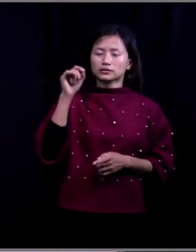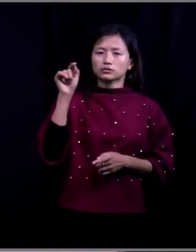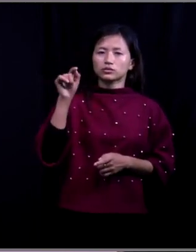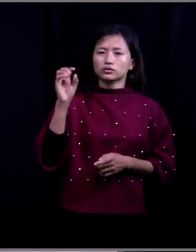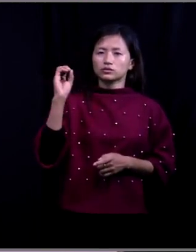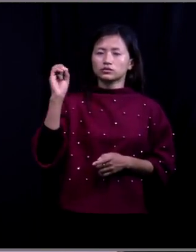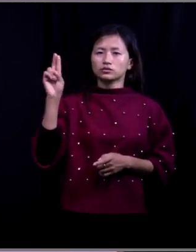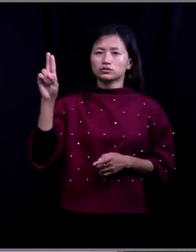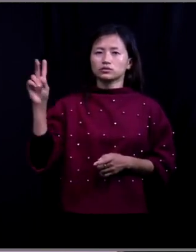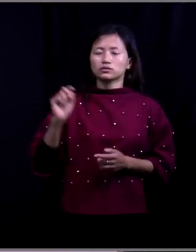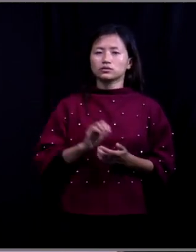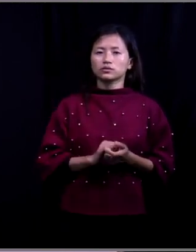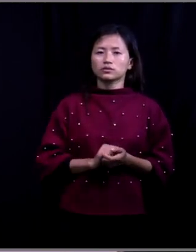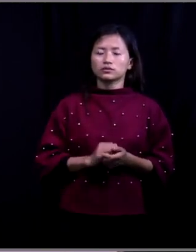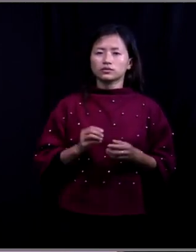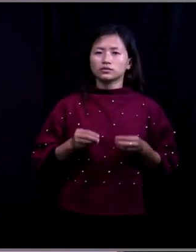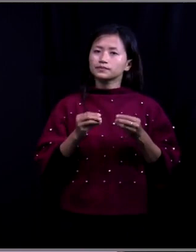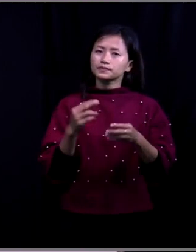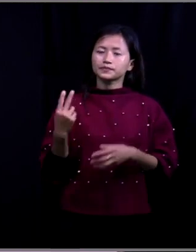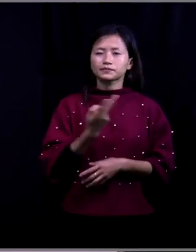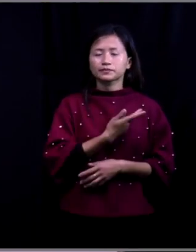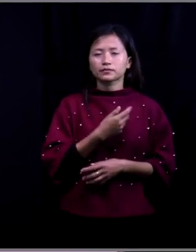6.022 will give us